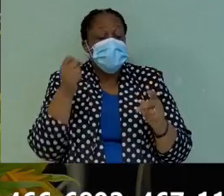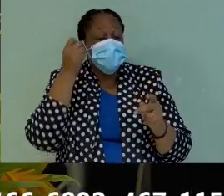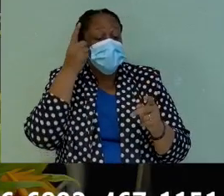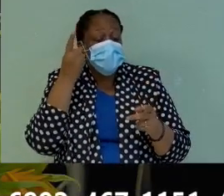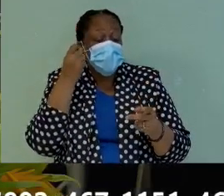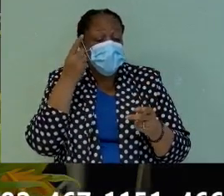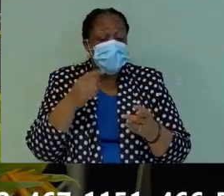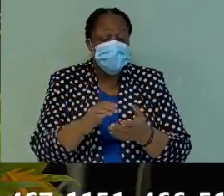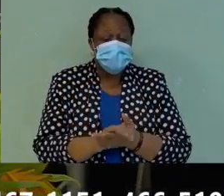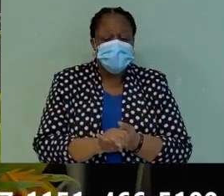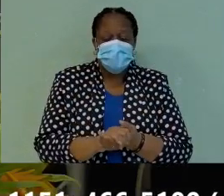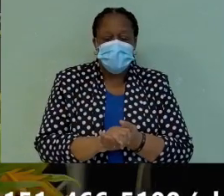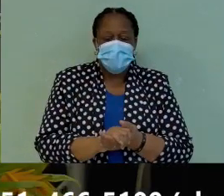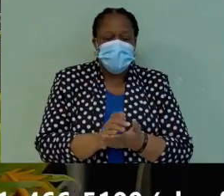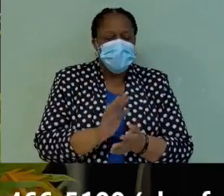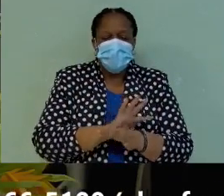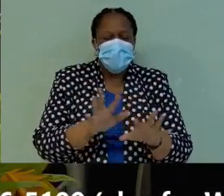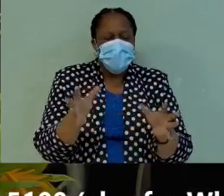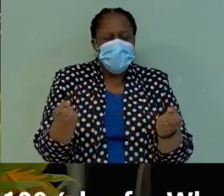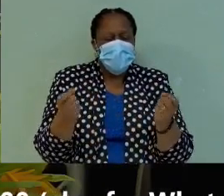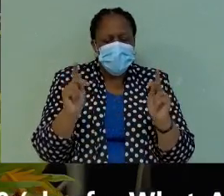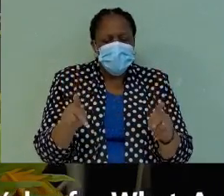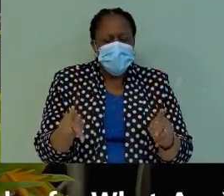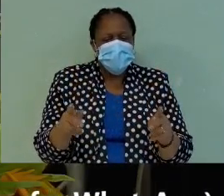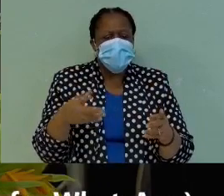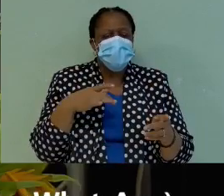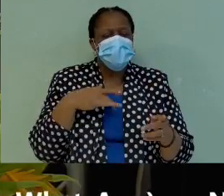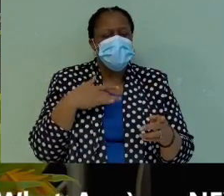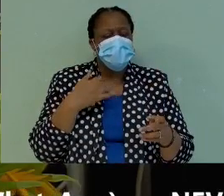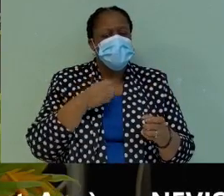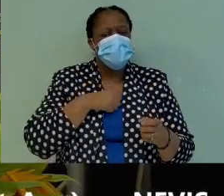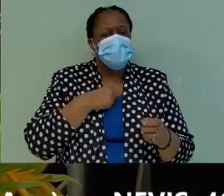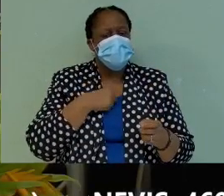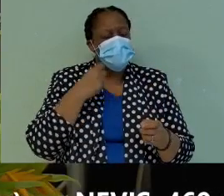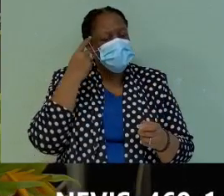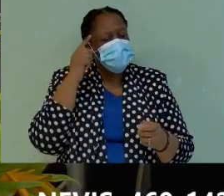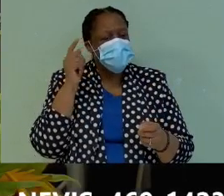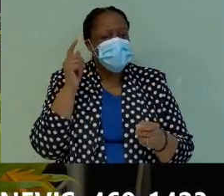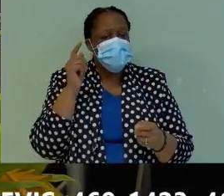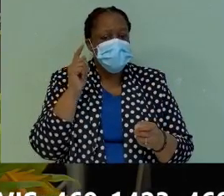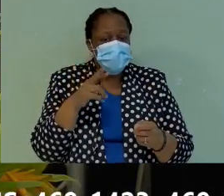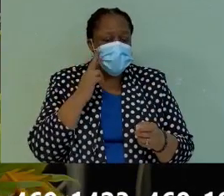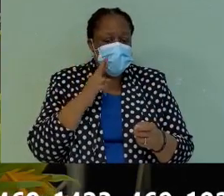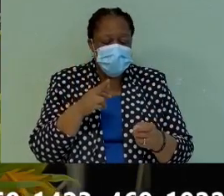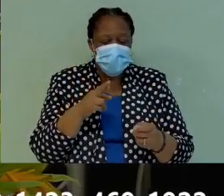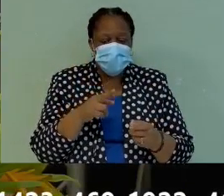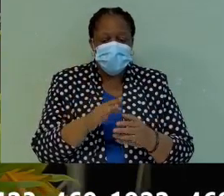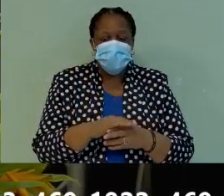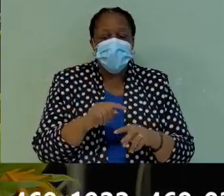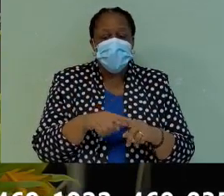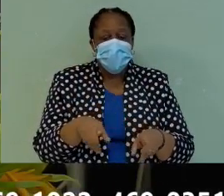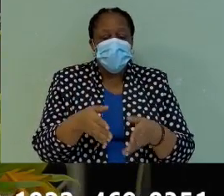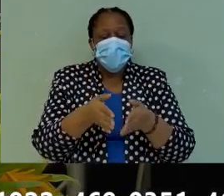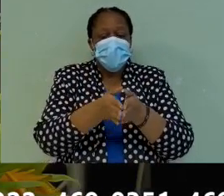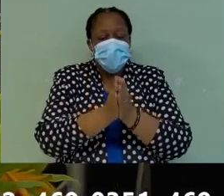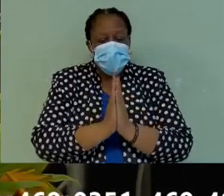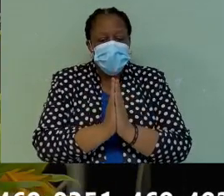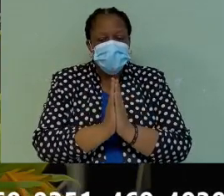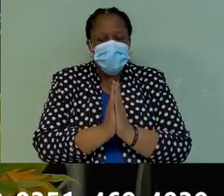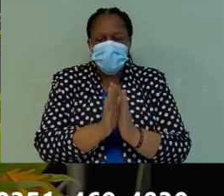I am not looking for sympathy nor empathy because the time for that is past. What I am asking is that no